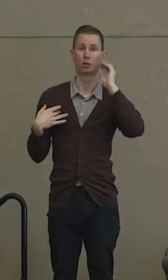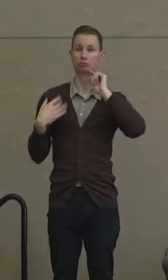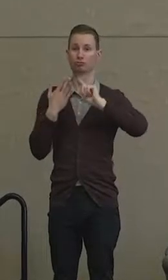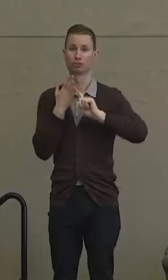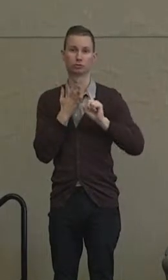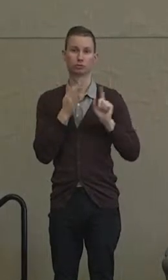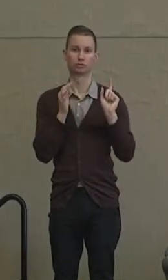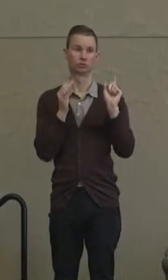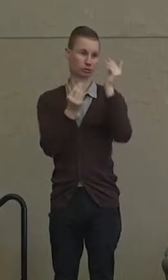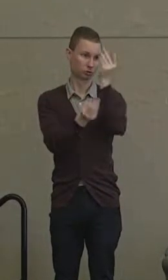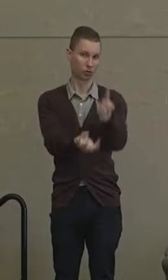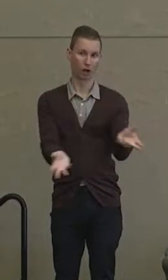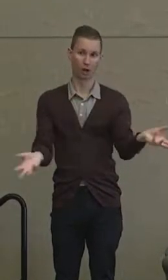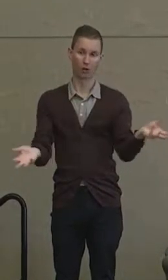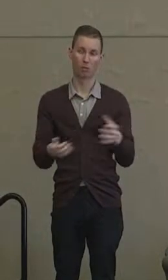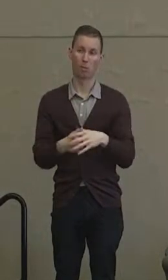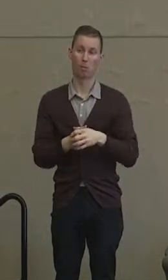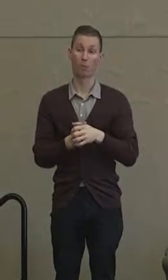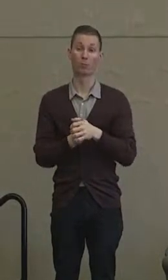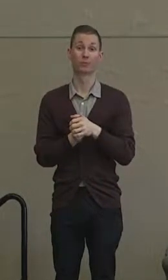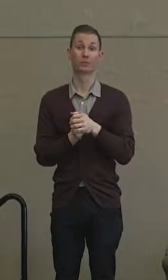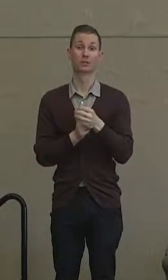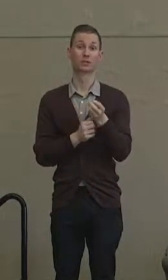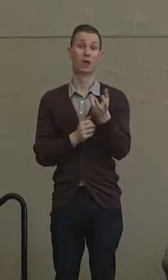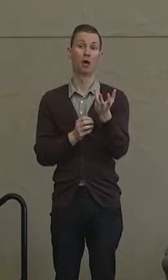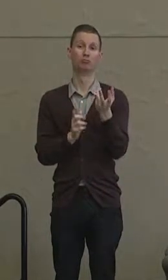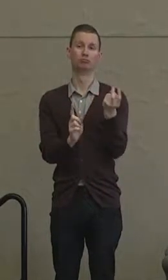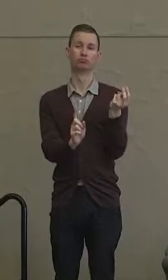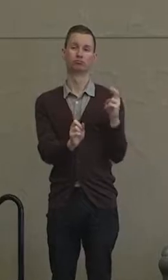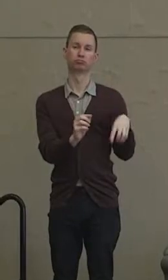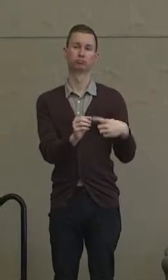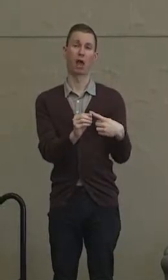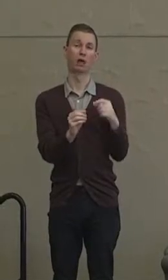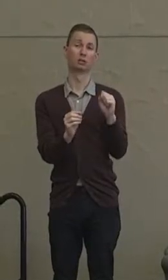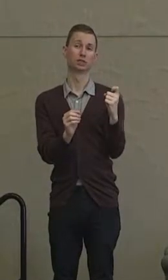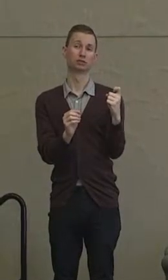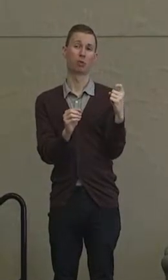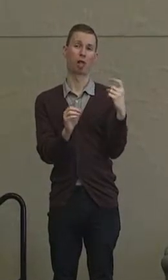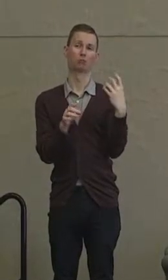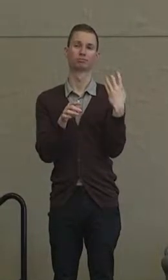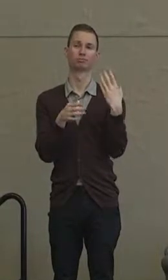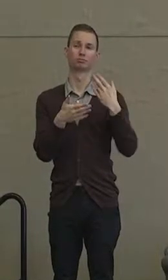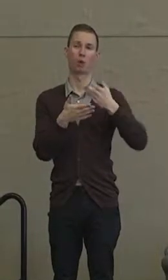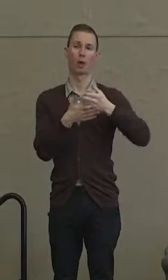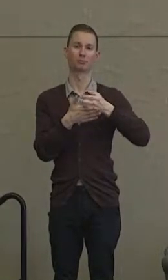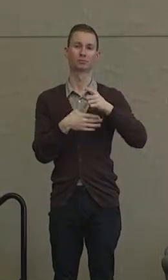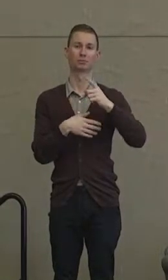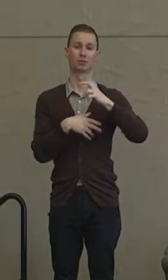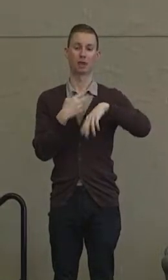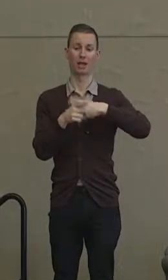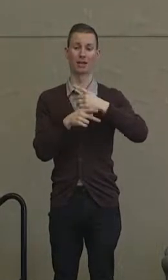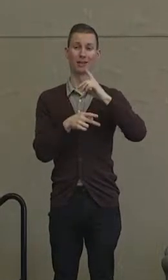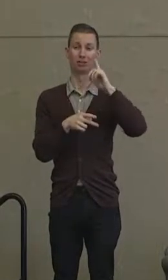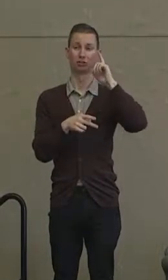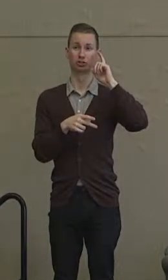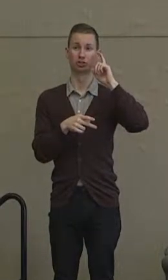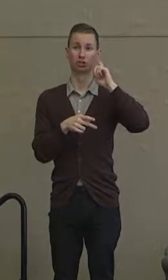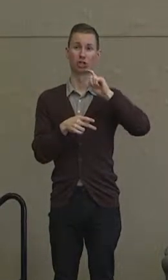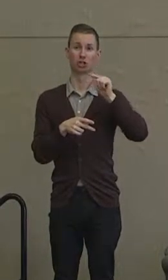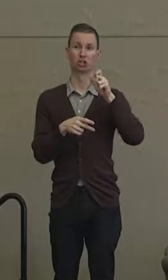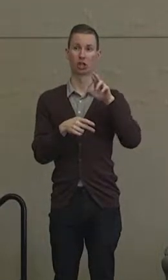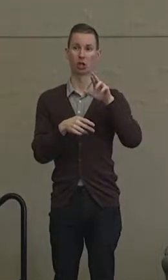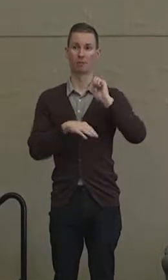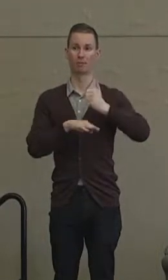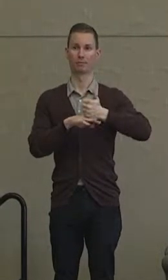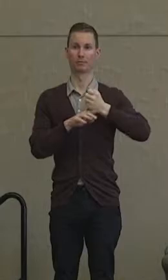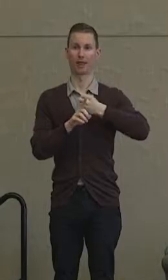research to share with us, some perspectives about sexual harassment as a form of gender-based violence, and